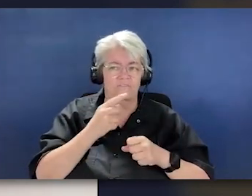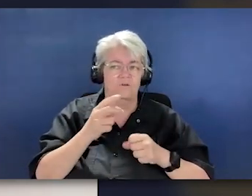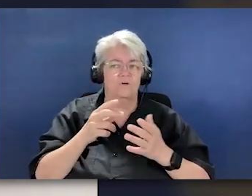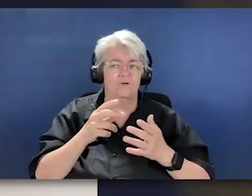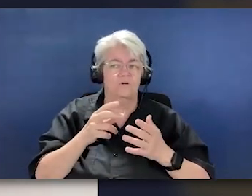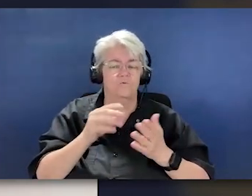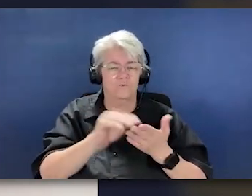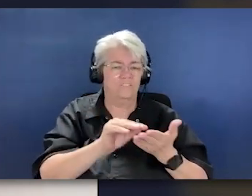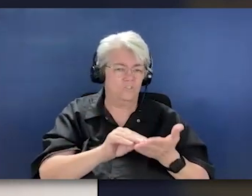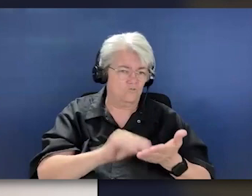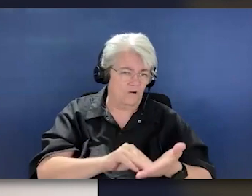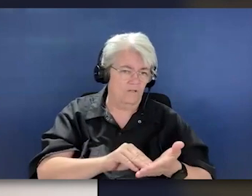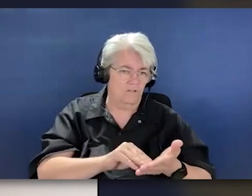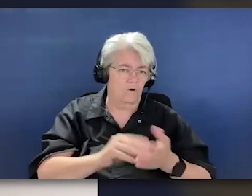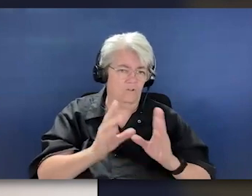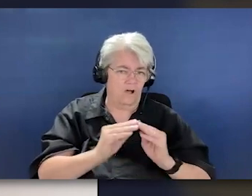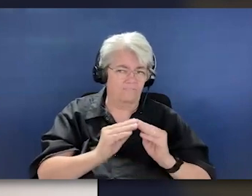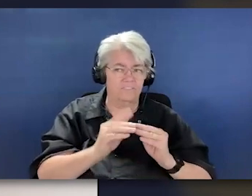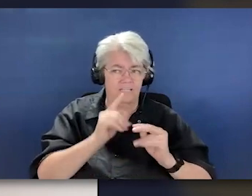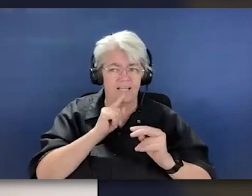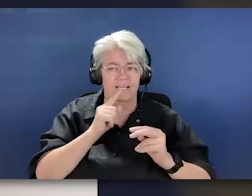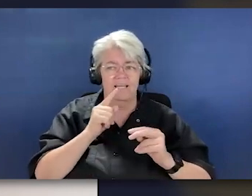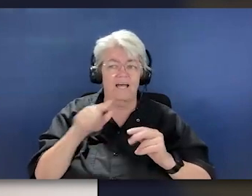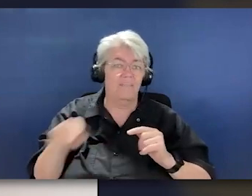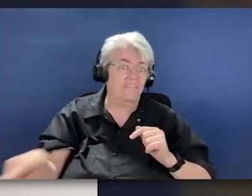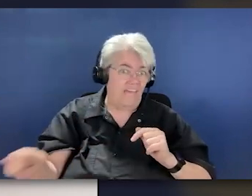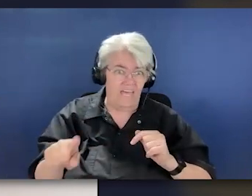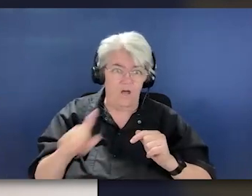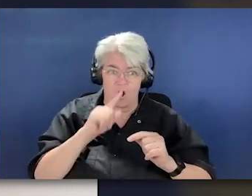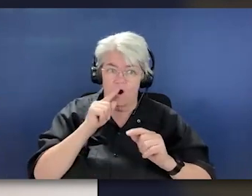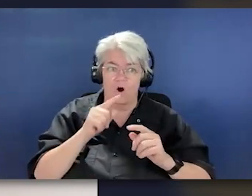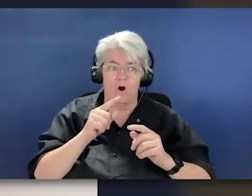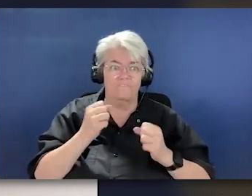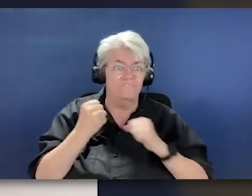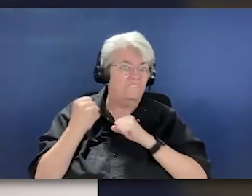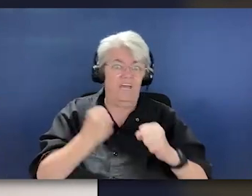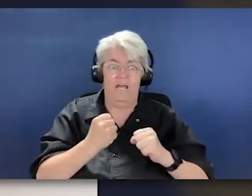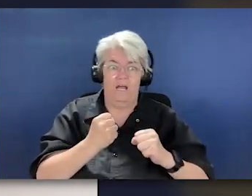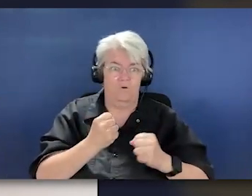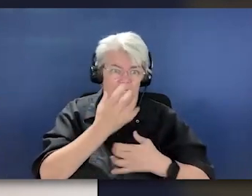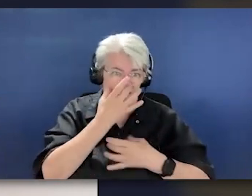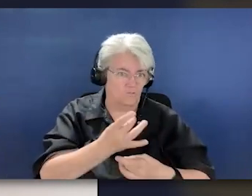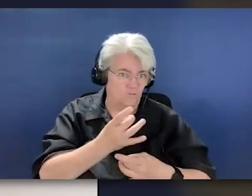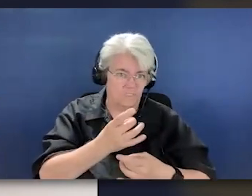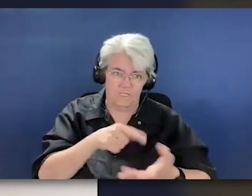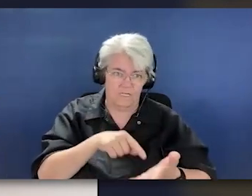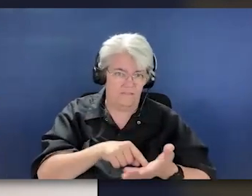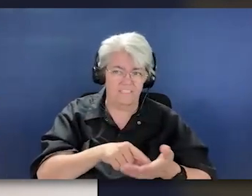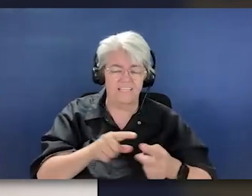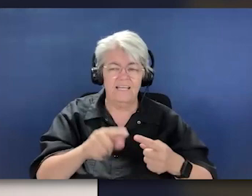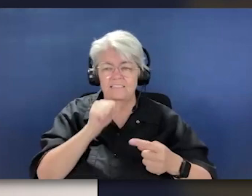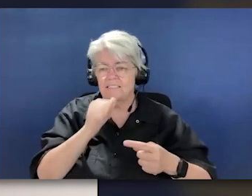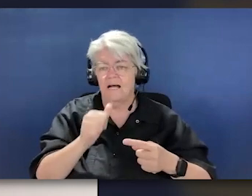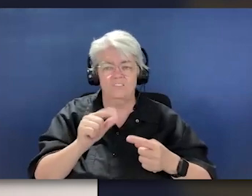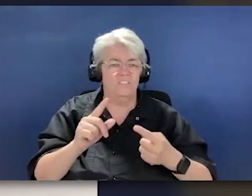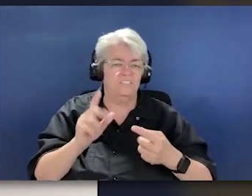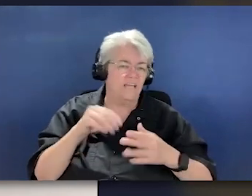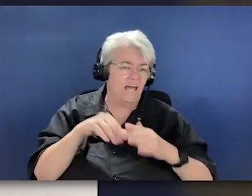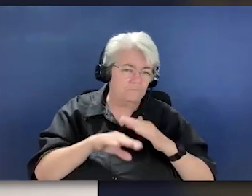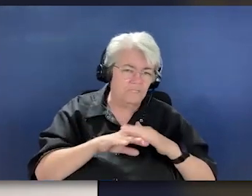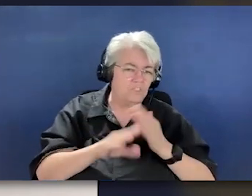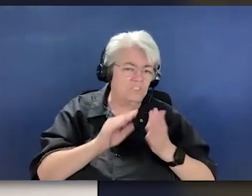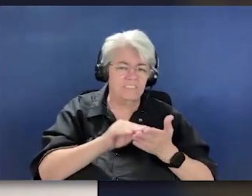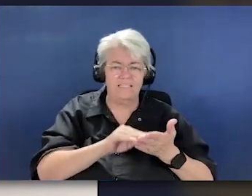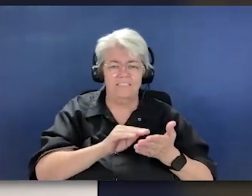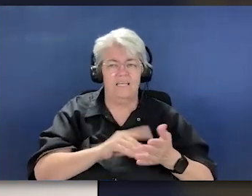annual conference for our registrars, because they are deeply interested in this. And it's not just about, you know, admissions essays essentially